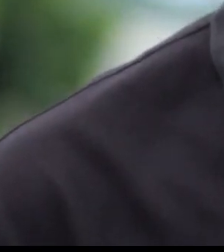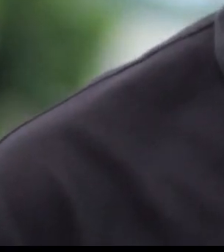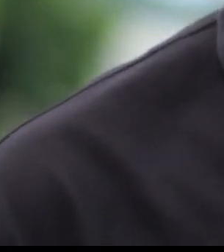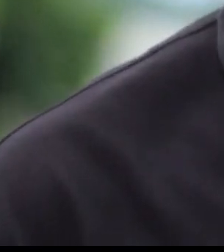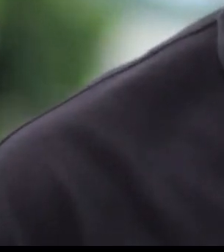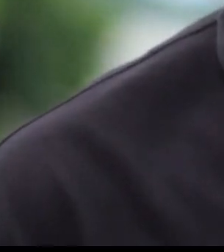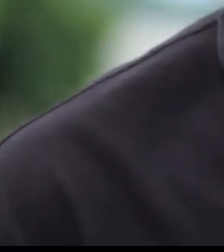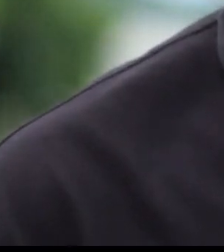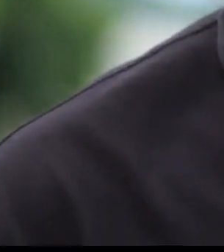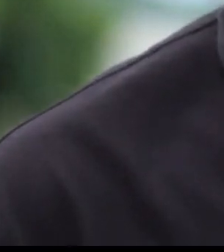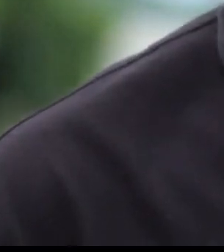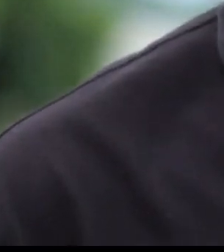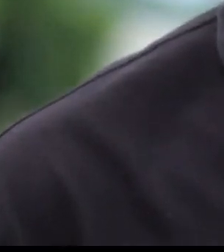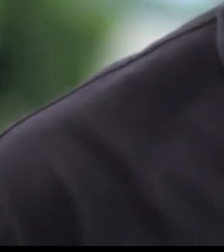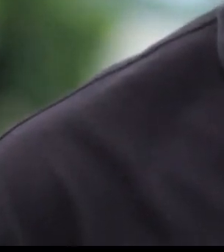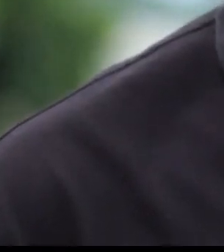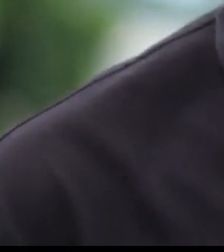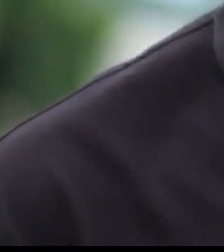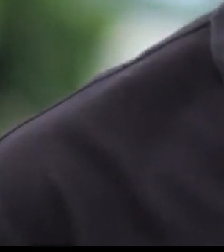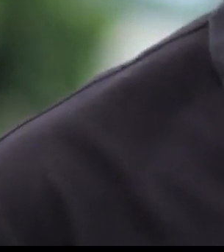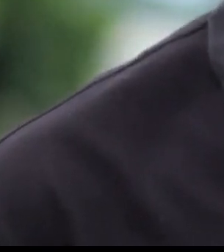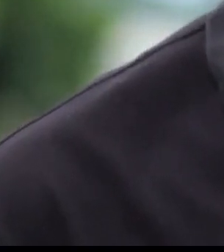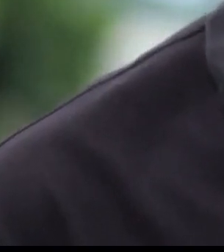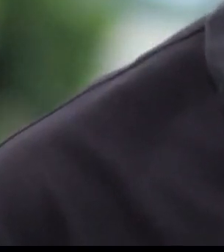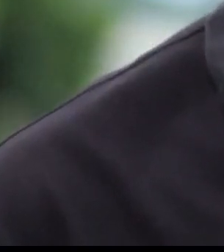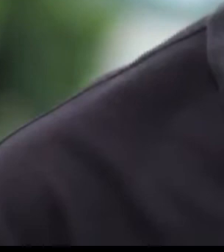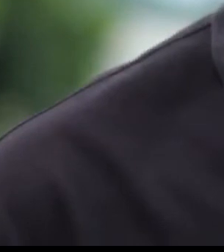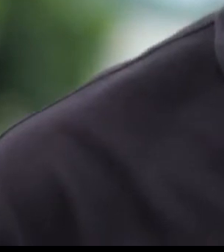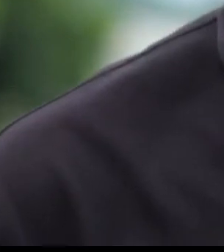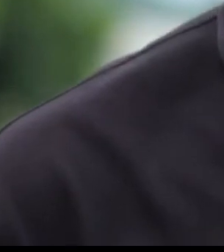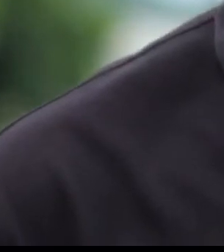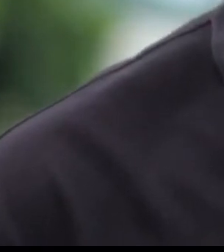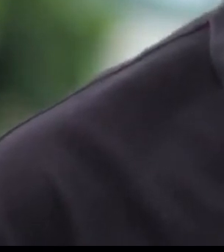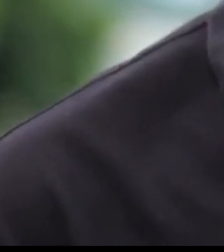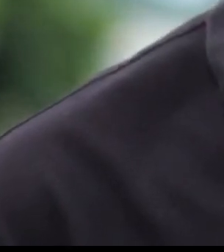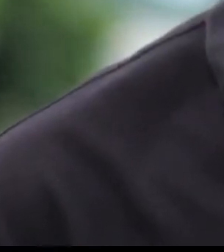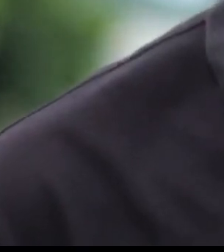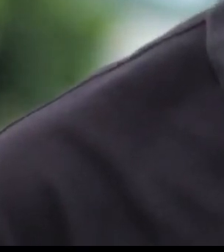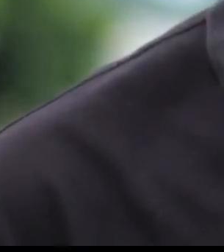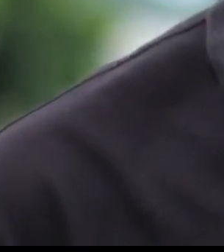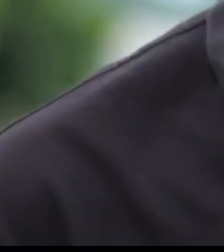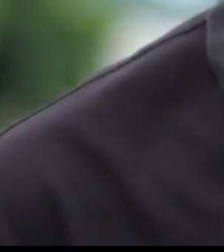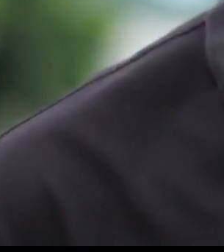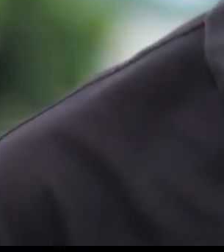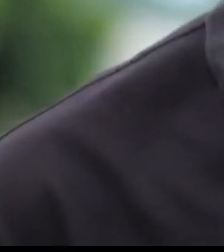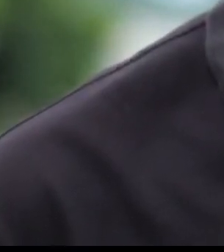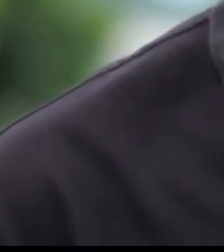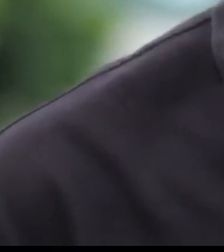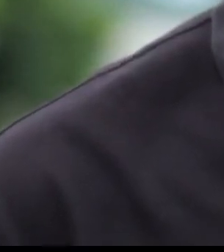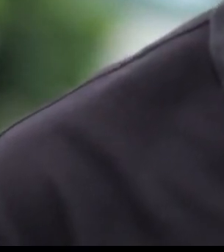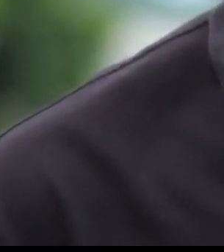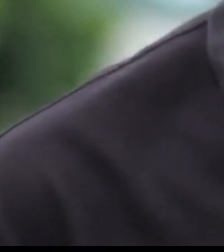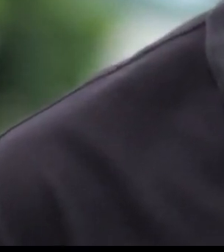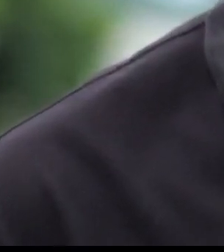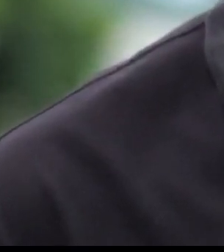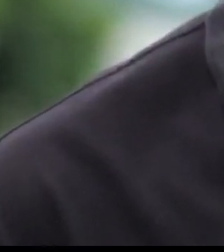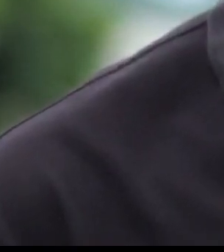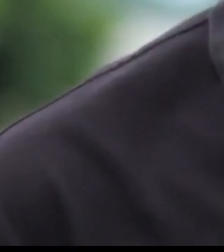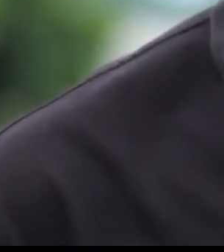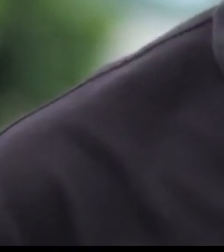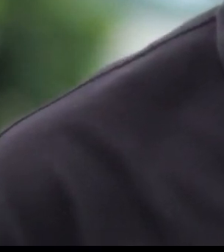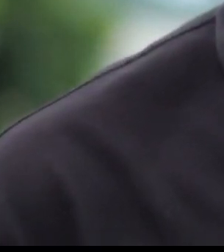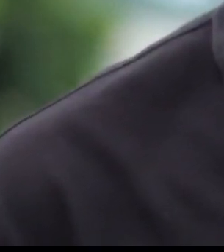a fifth generation Bahamian. My family are from the Abacos, and we had a home